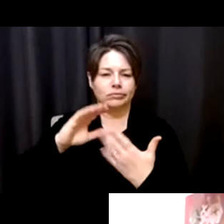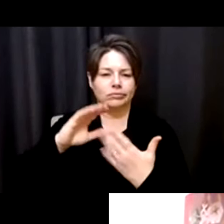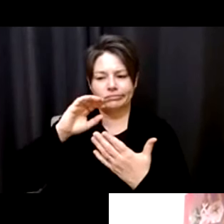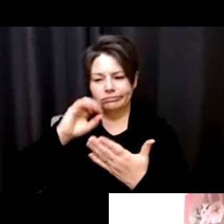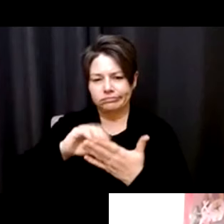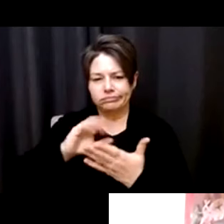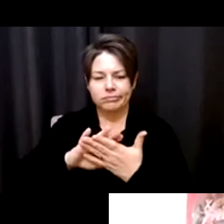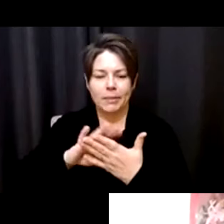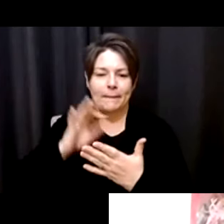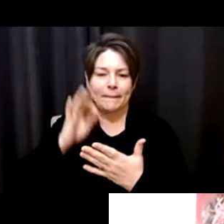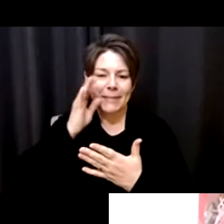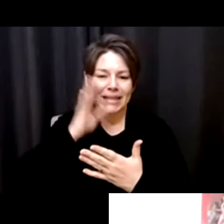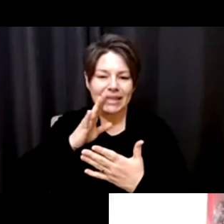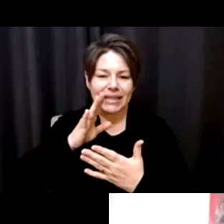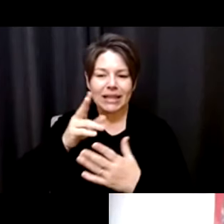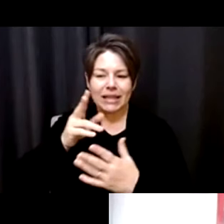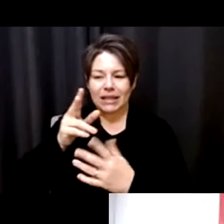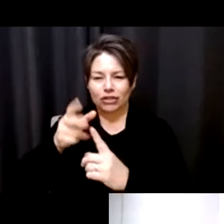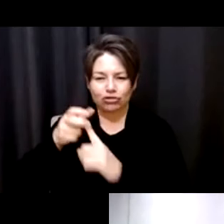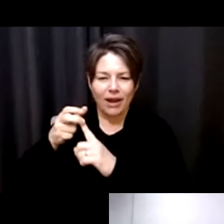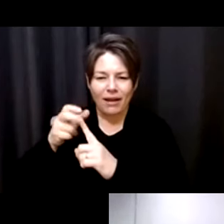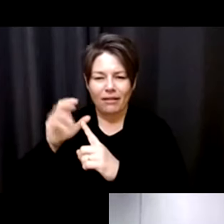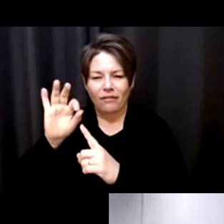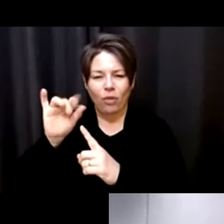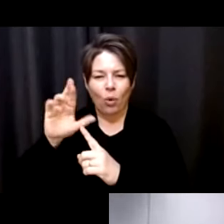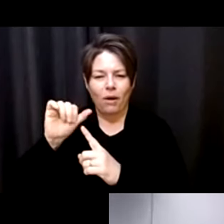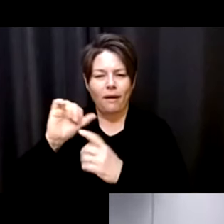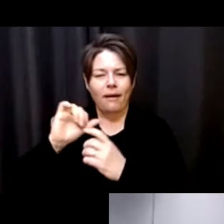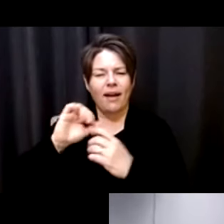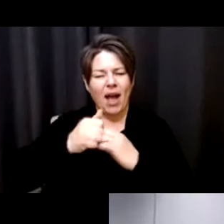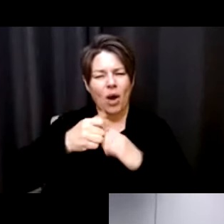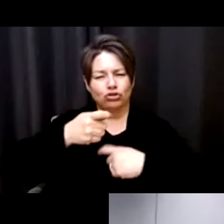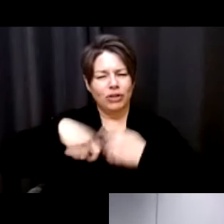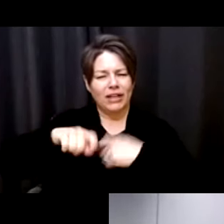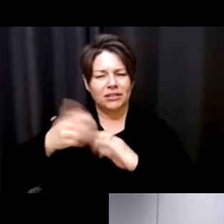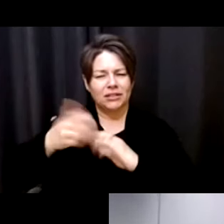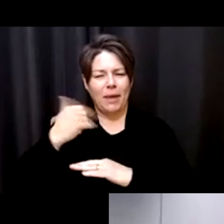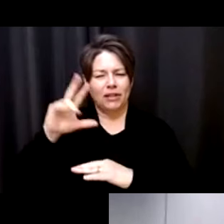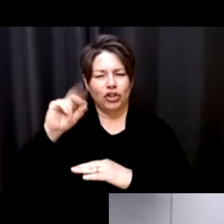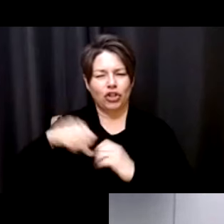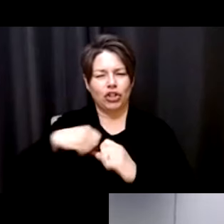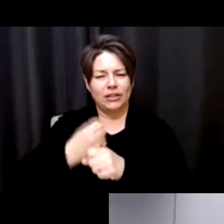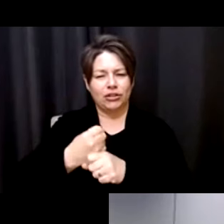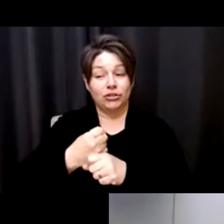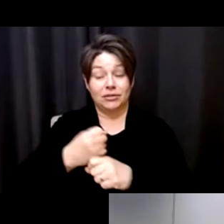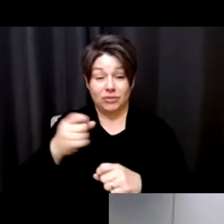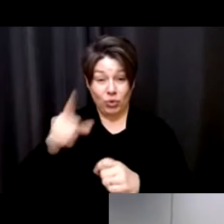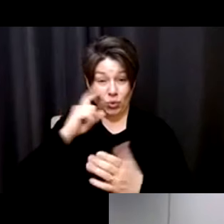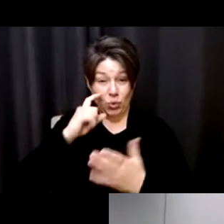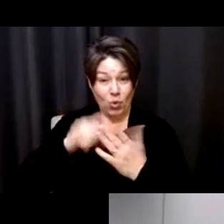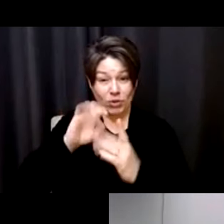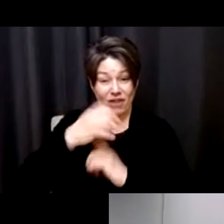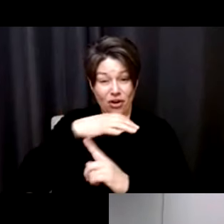attracting flora changed over the past 30 years? Have environmental changes affected